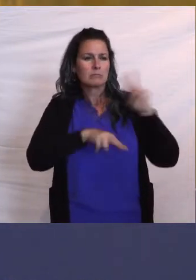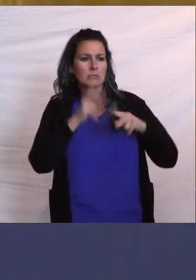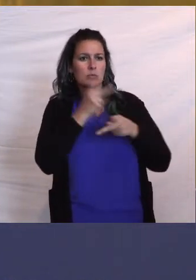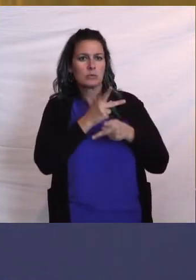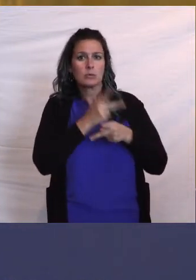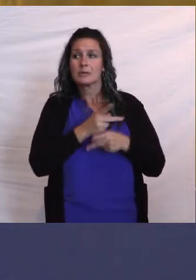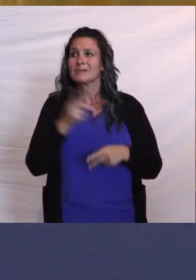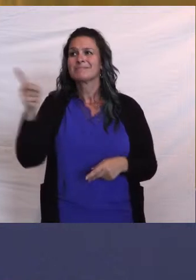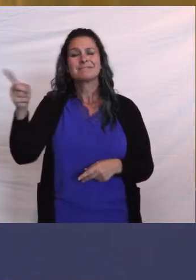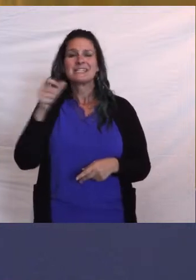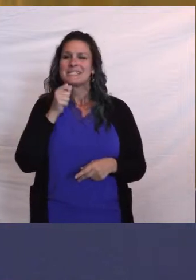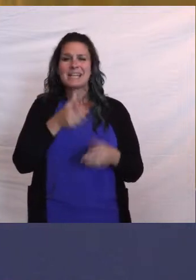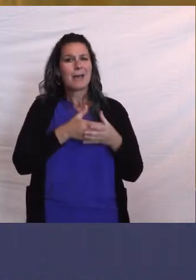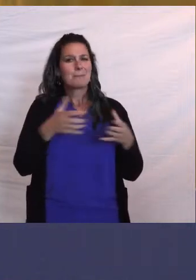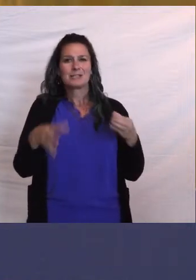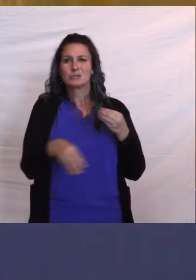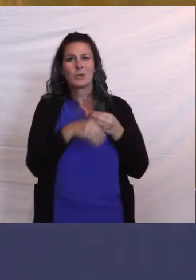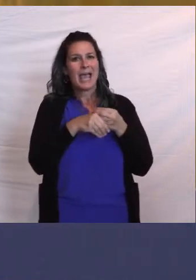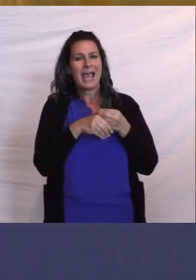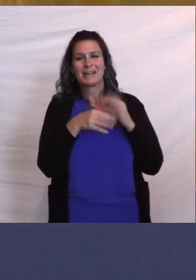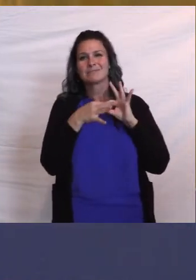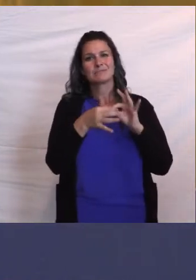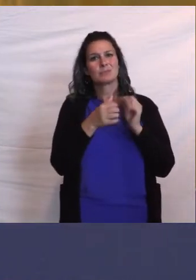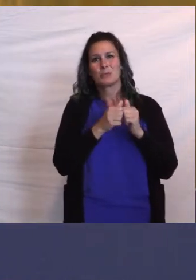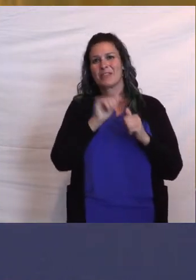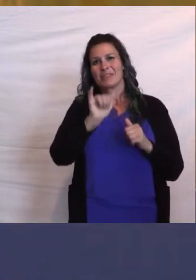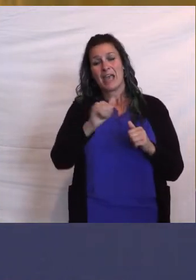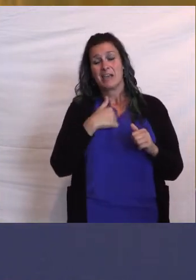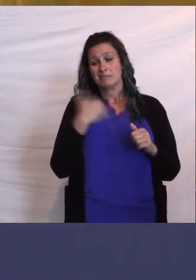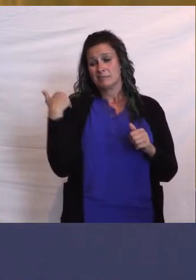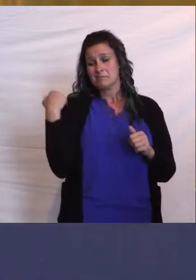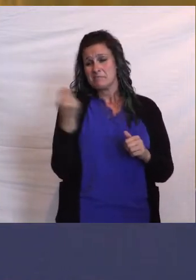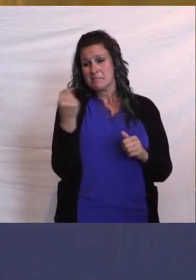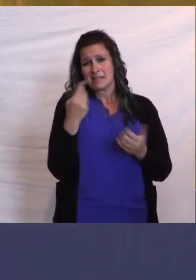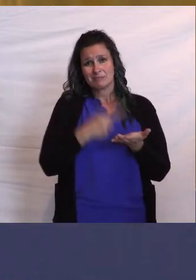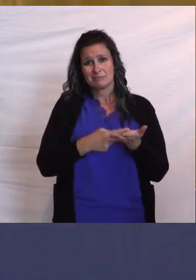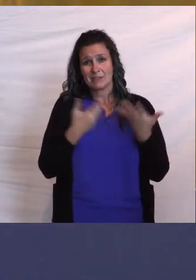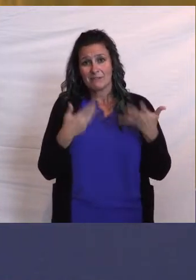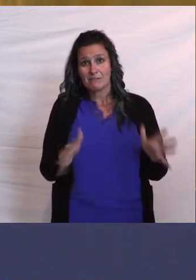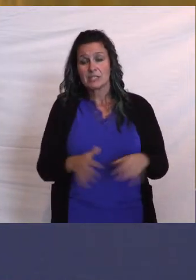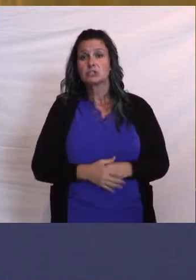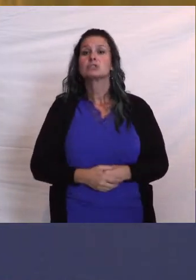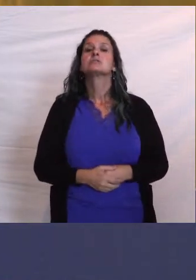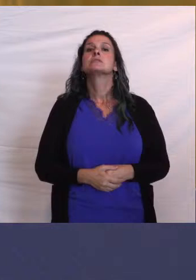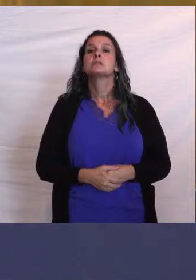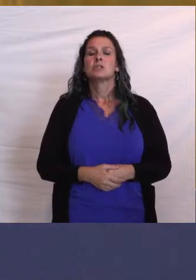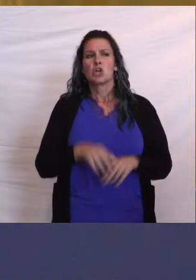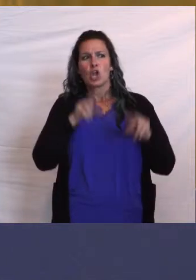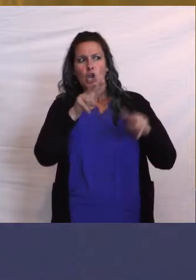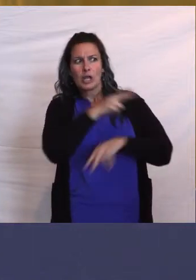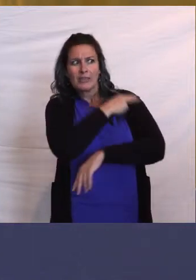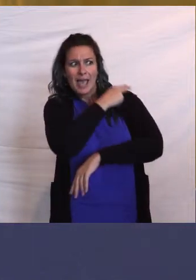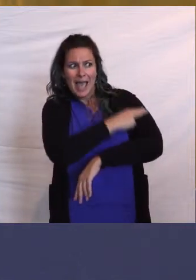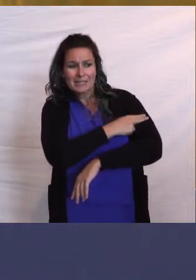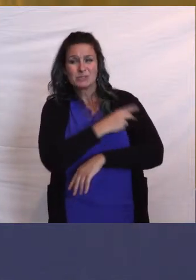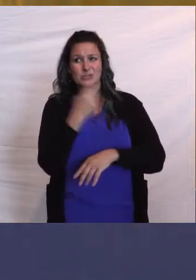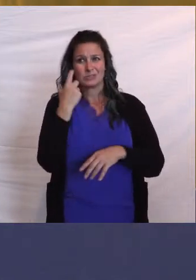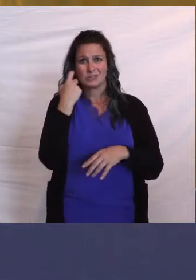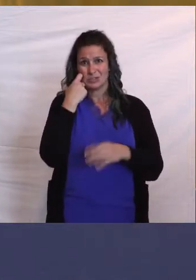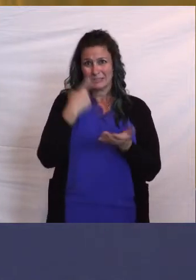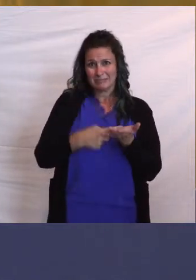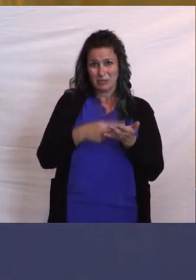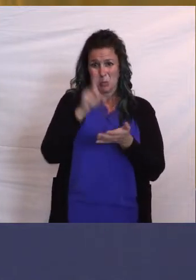a lot to add to what you and I talked about on Monday. When you have, even though the hospitalizations, as Judy and I were just talking